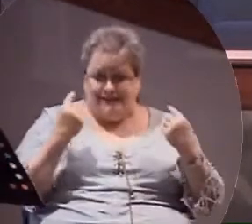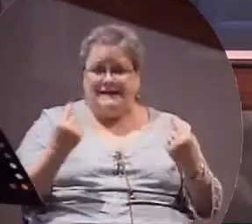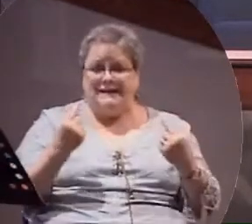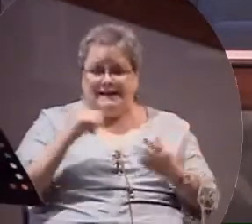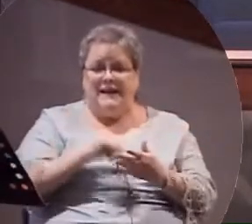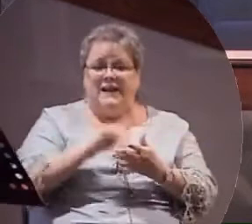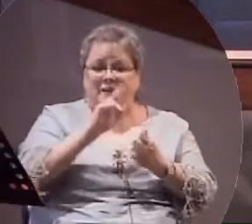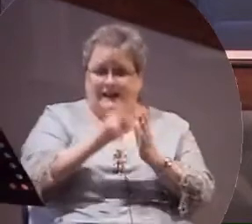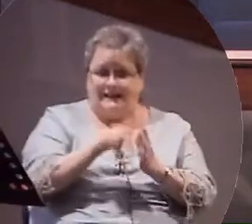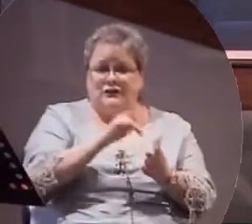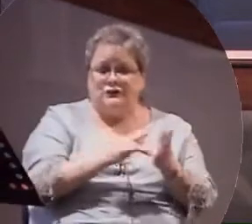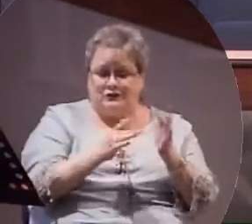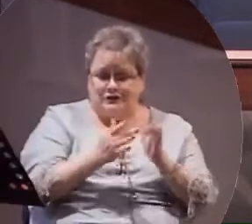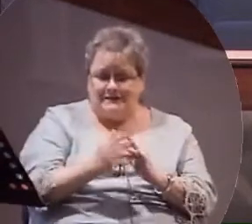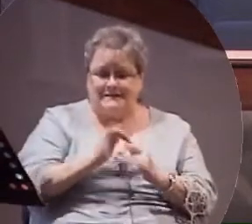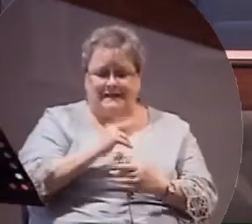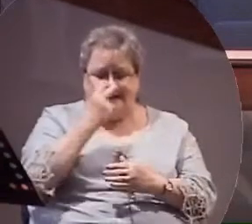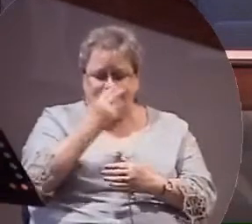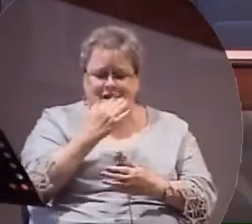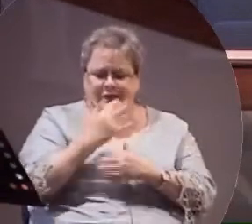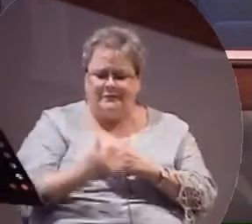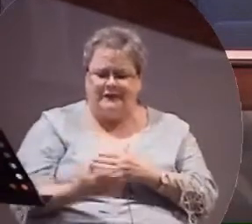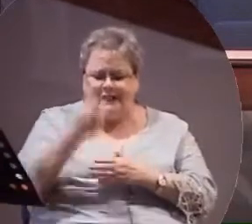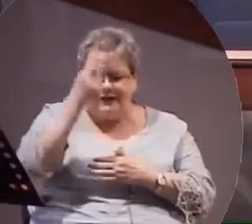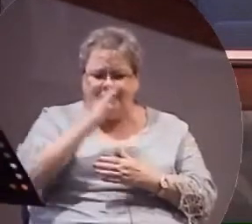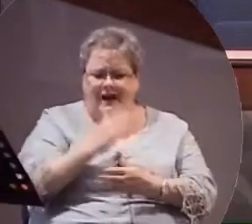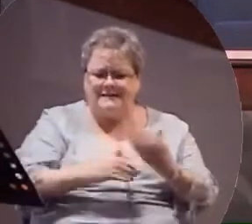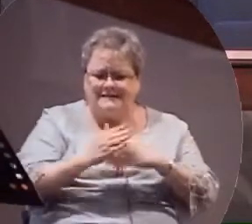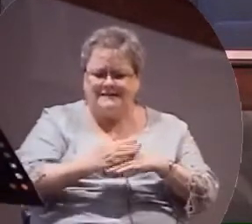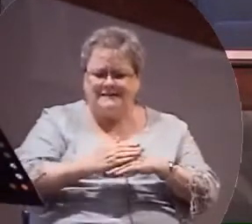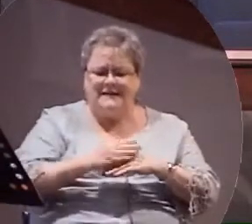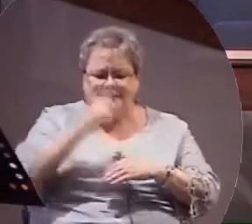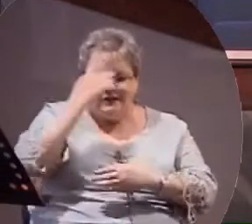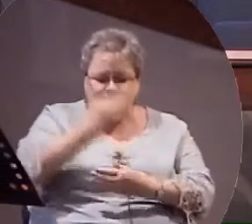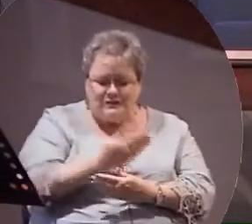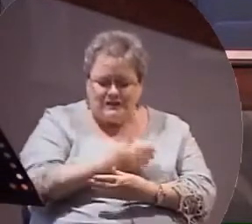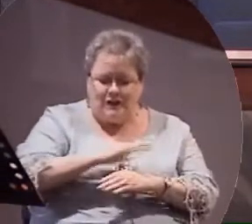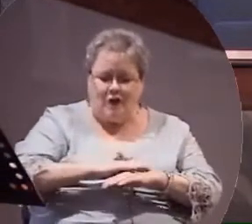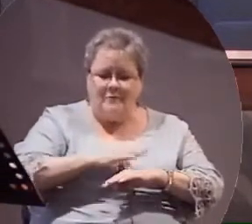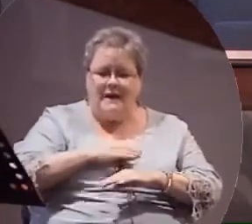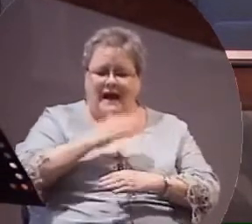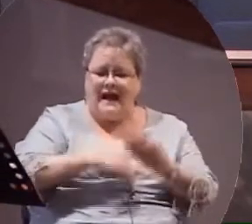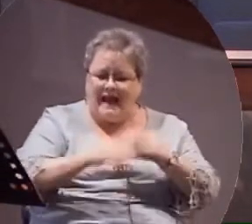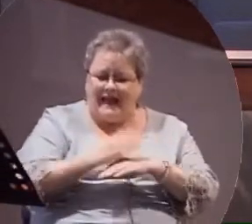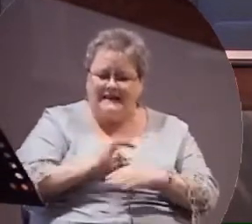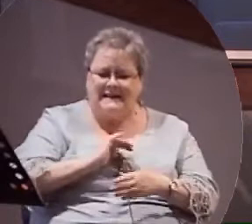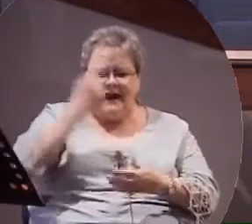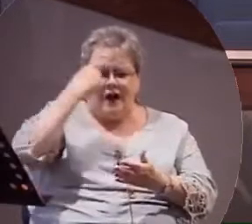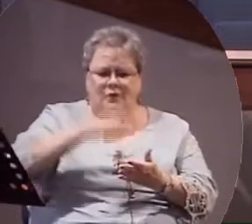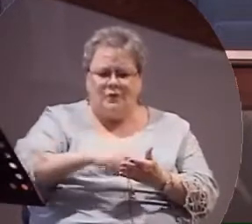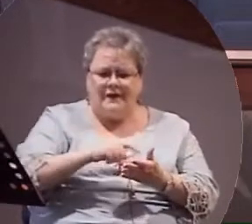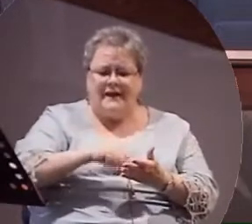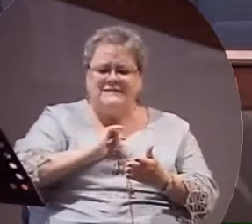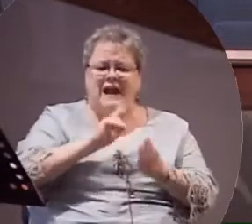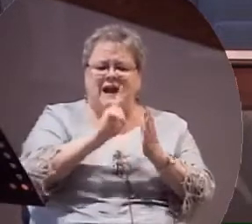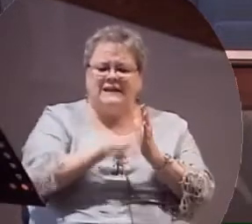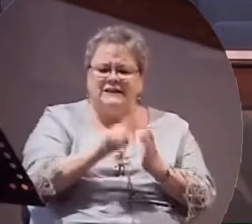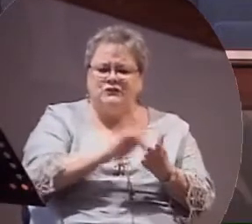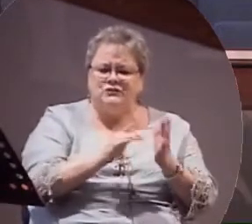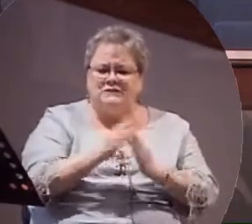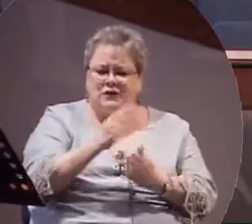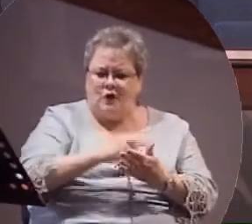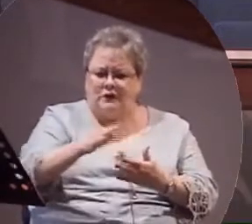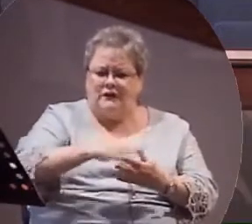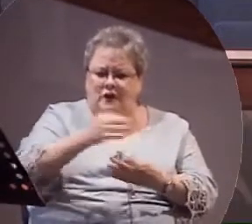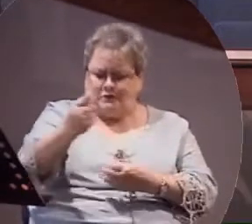church all of his life. And I saw the blood of God's Son on my hands. I realized I put him on that cross. Thank God the Holy Ghost passed by, and I